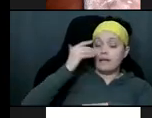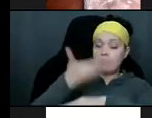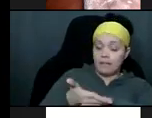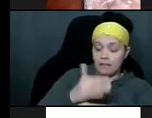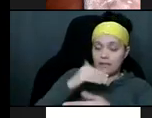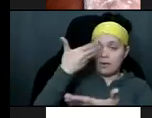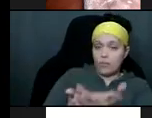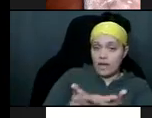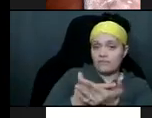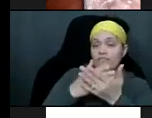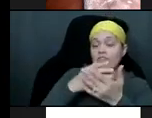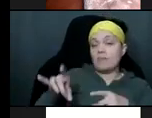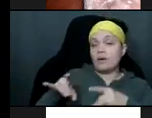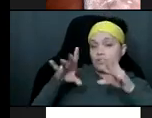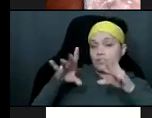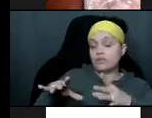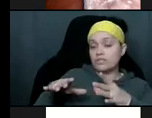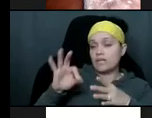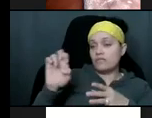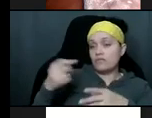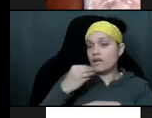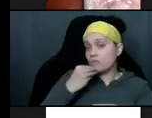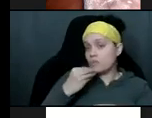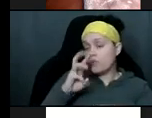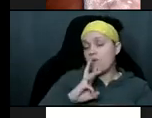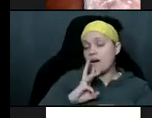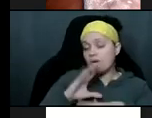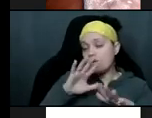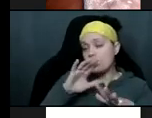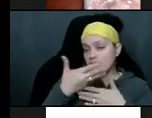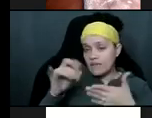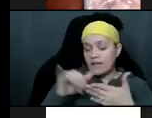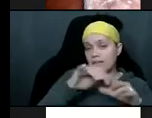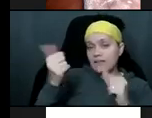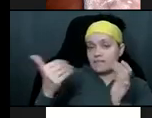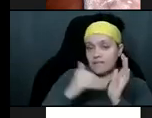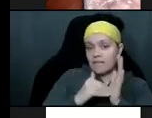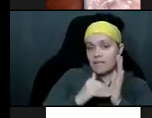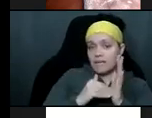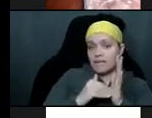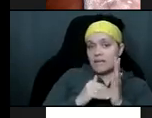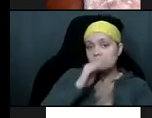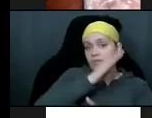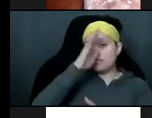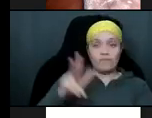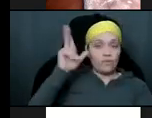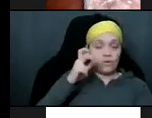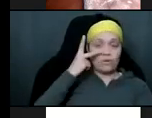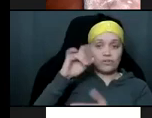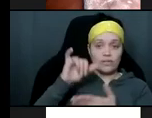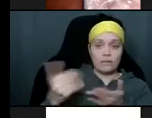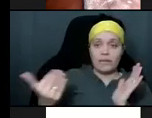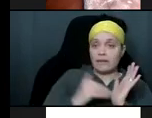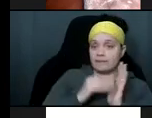get provisions and fresh water, and then they left again, and no one ever heard from them again.